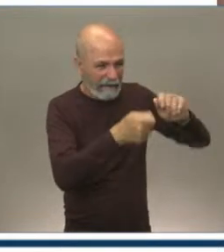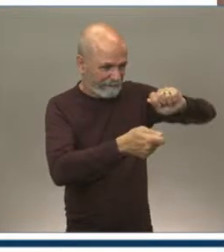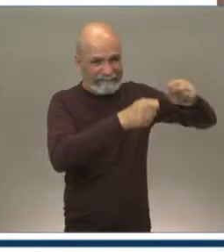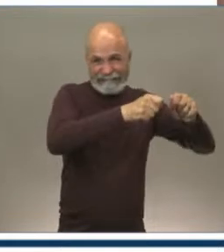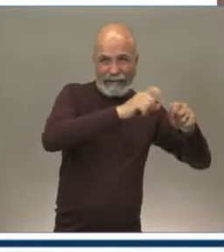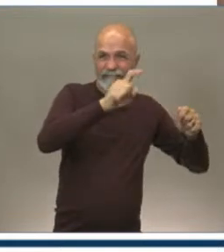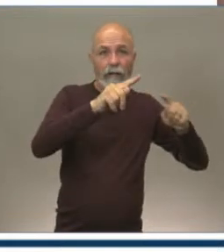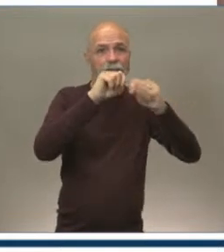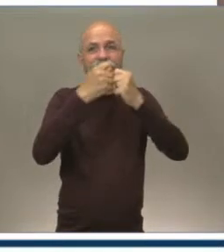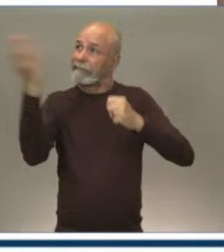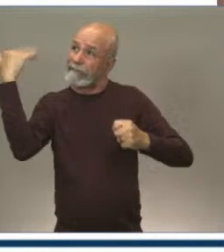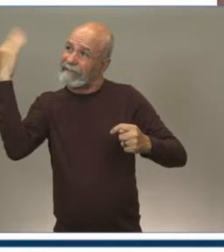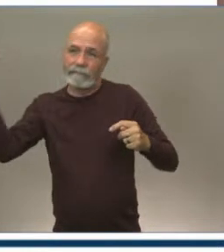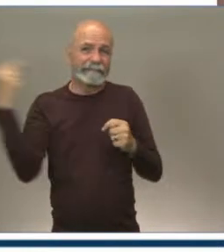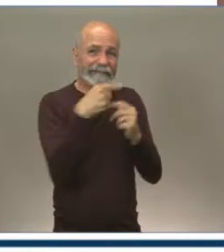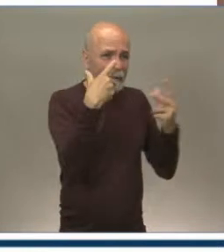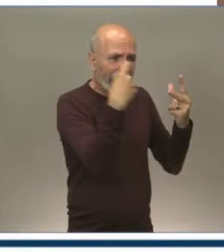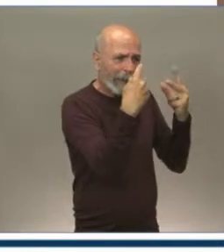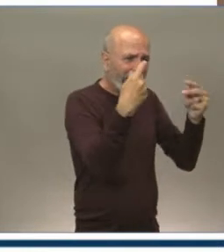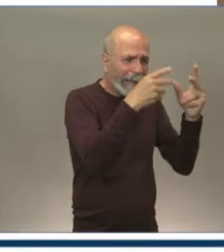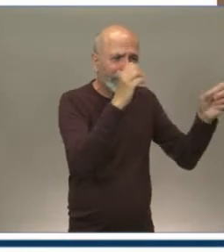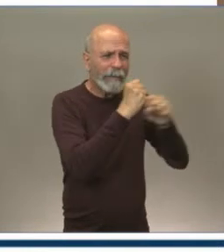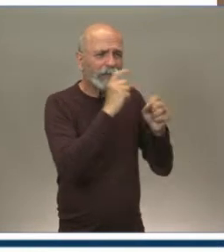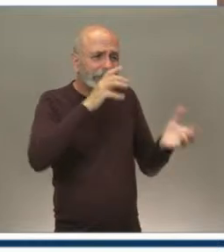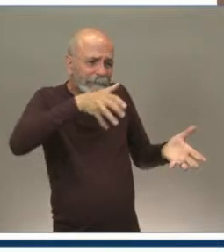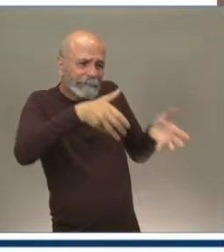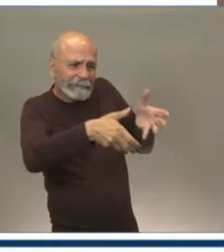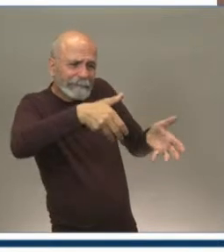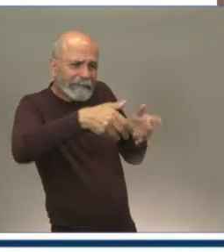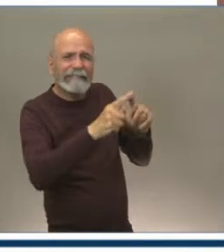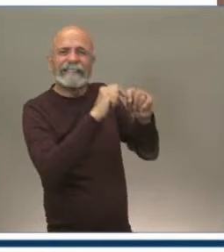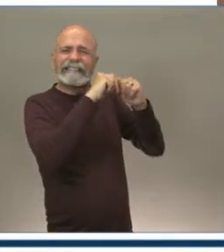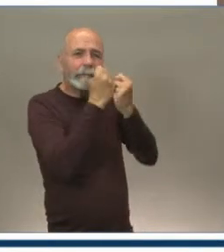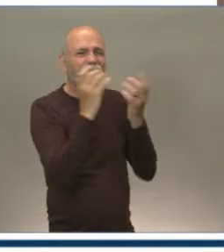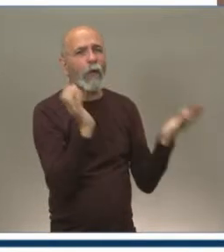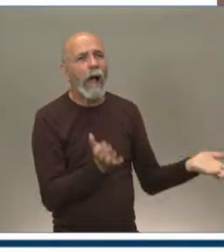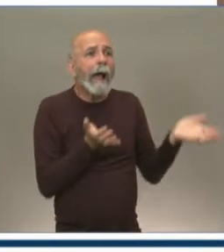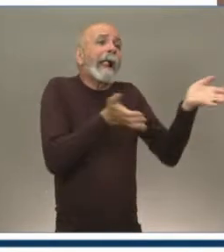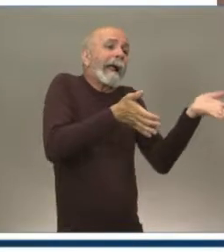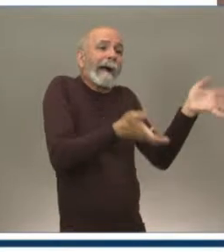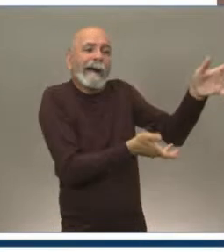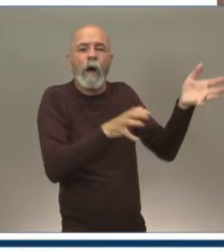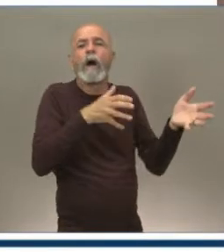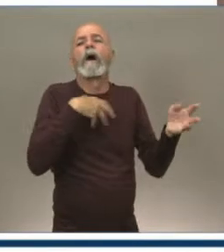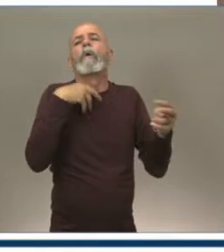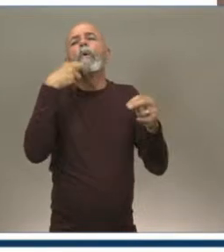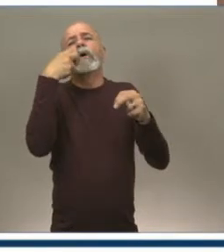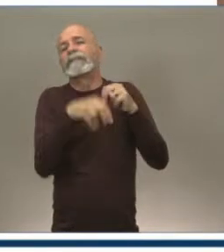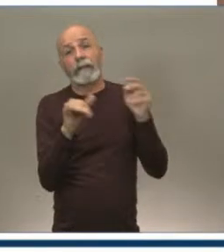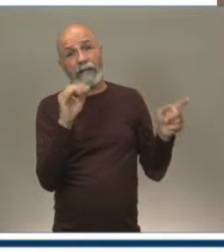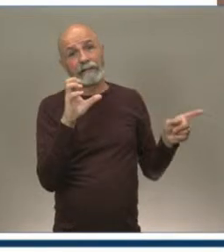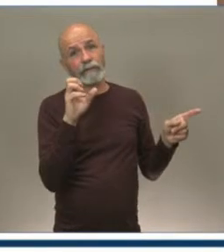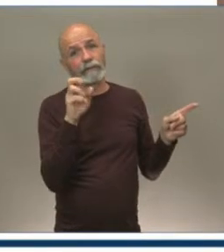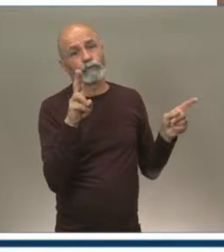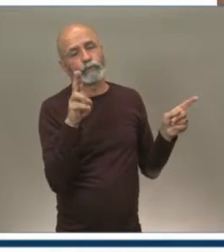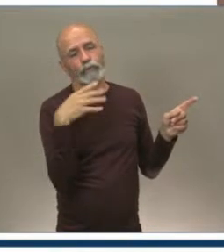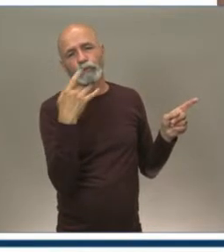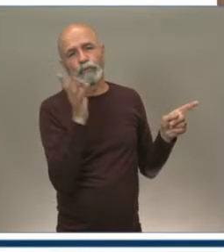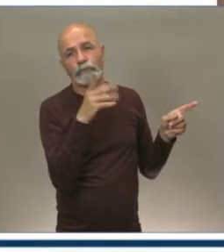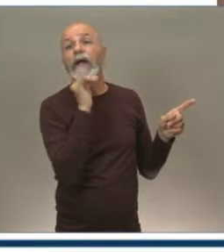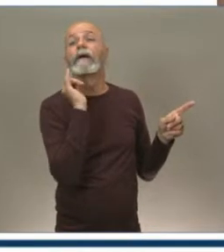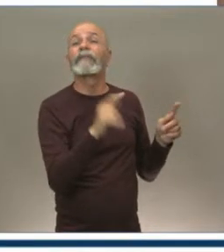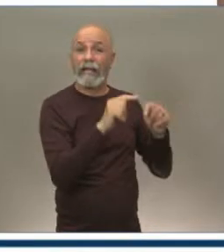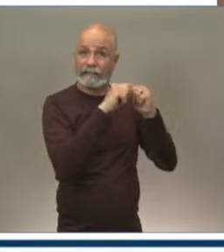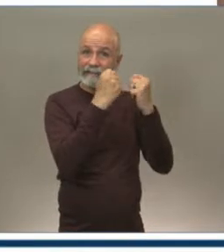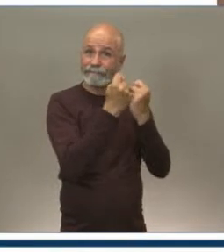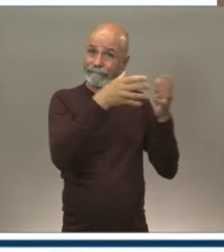of staff. And so we're constructing these kinds of teams in all of our ICUs and those teams will oftentimes spend the better part of the